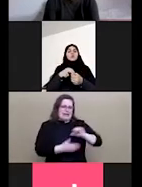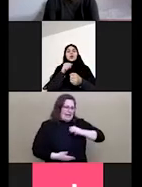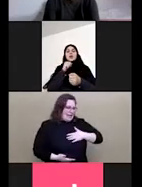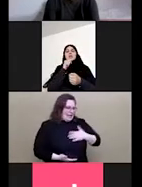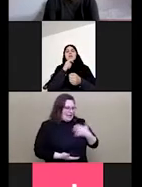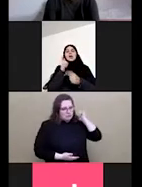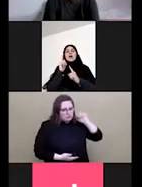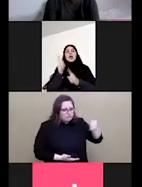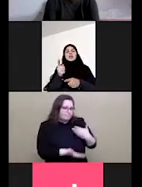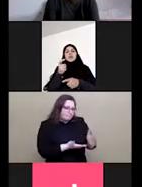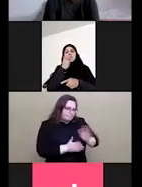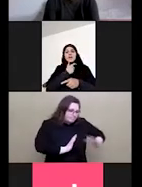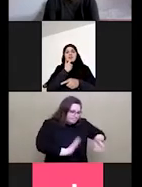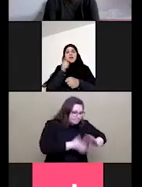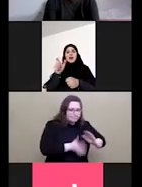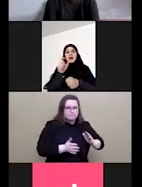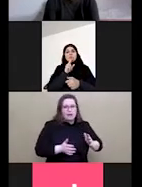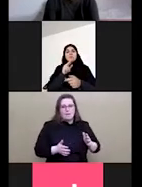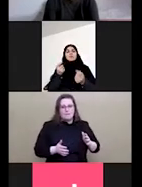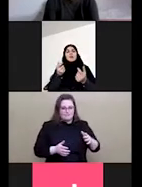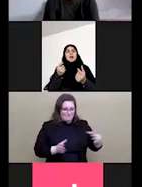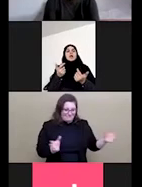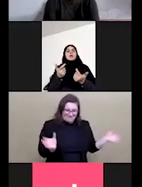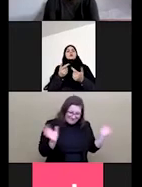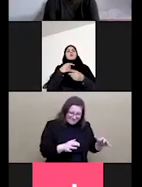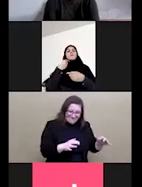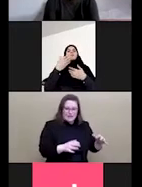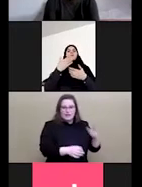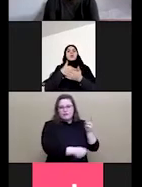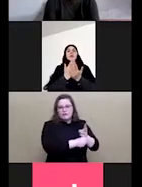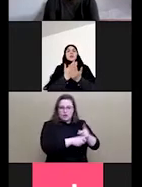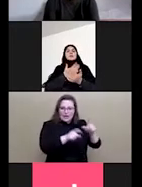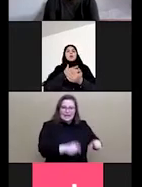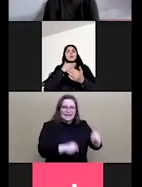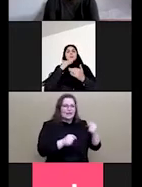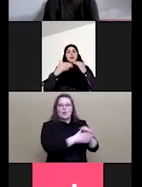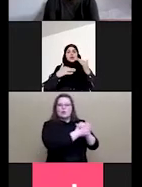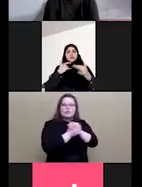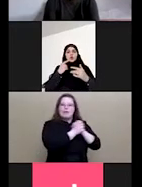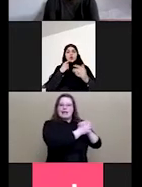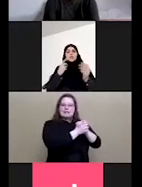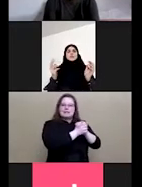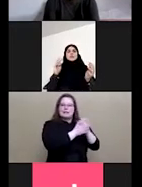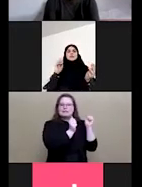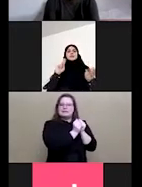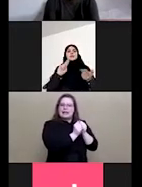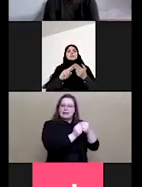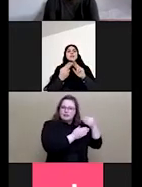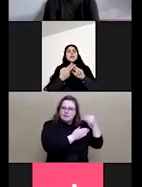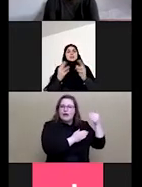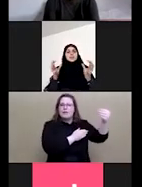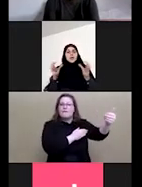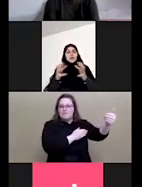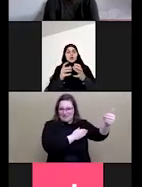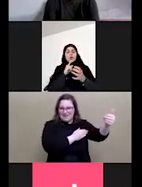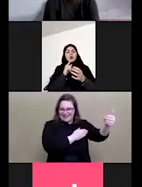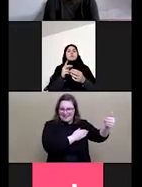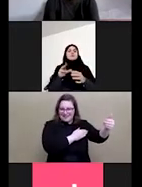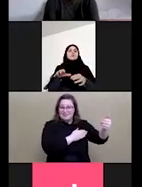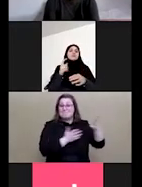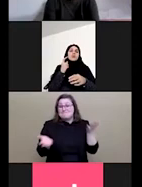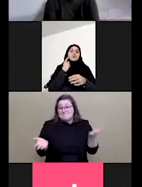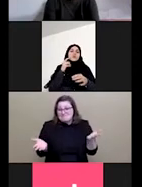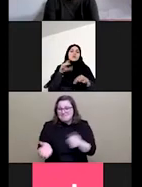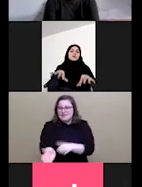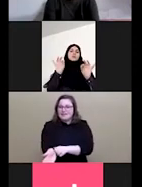try to find common ground for the future and so on. But what we found, and this is